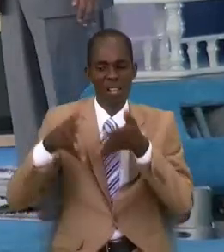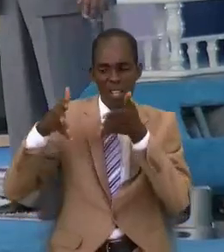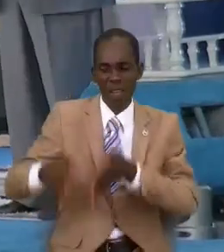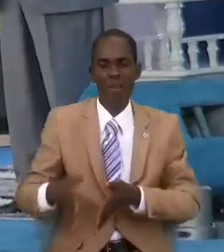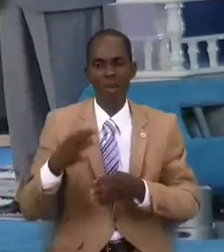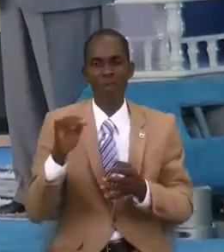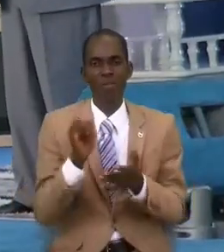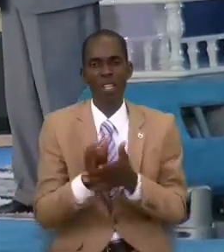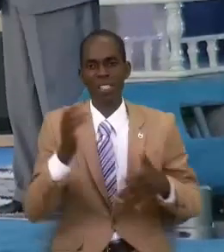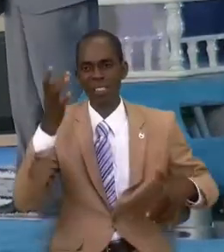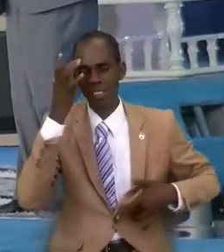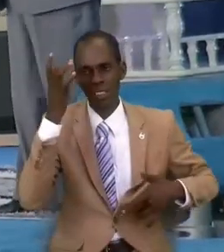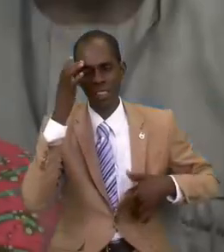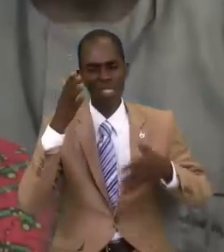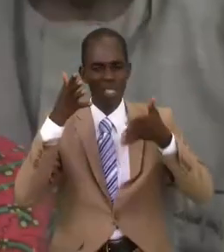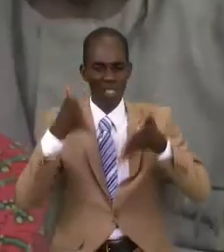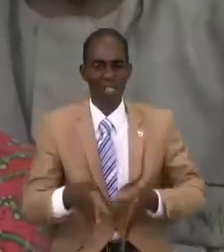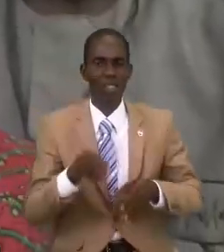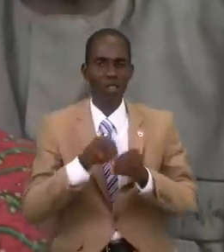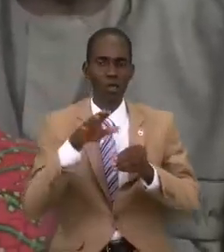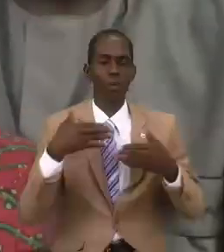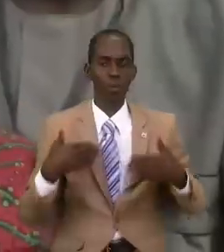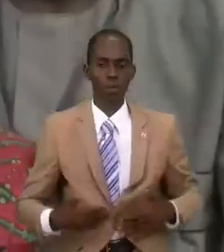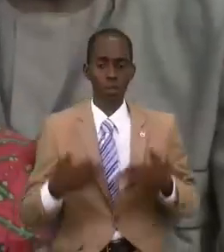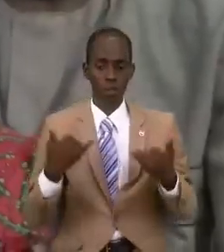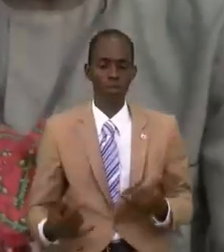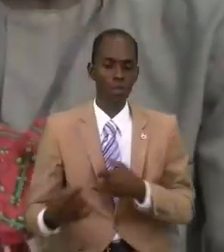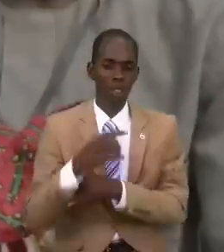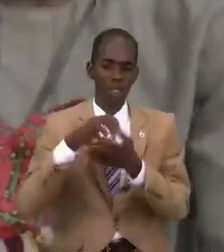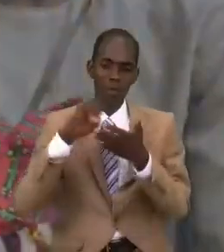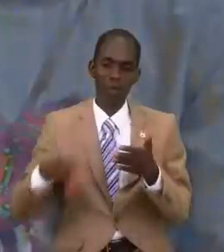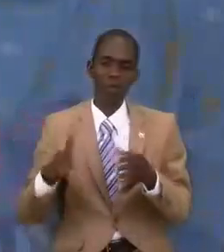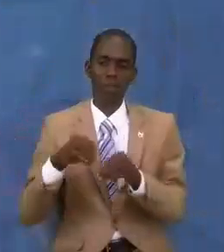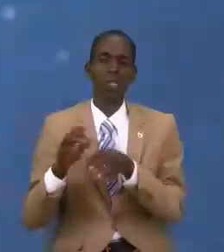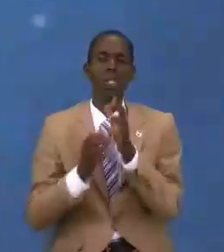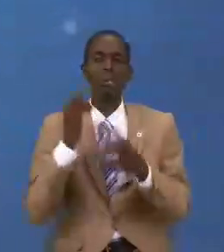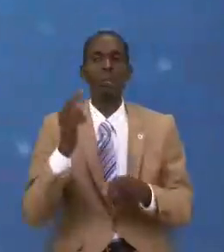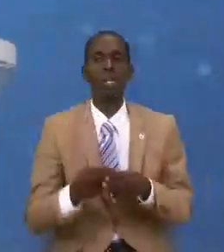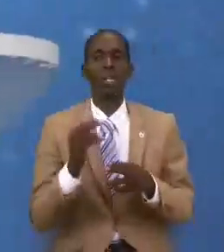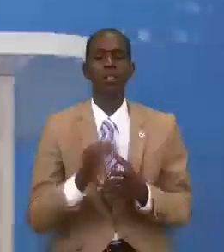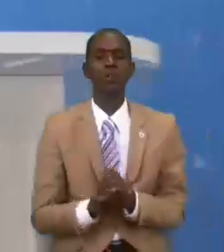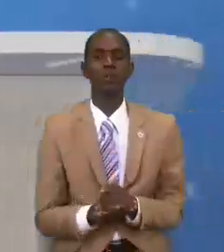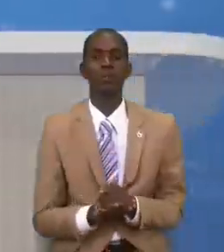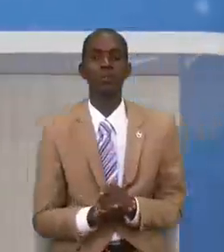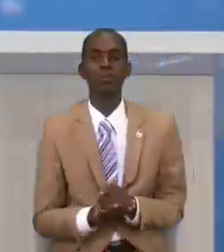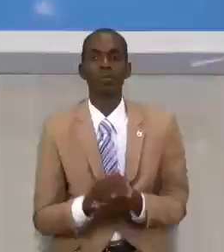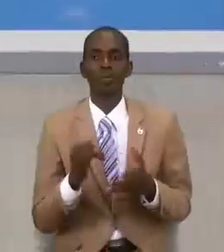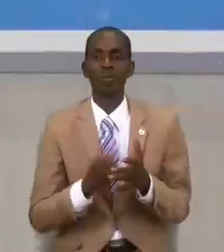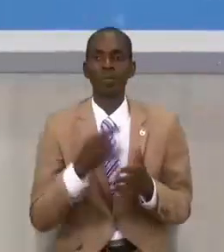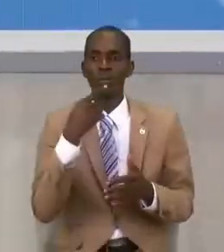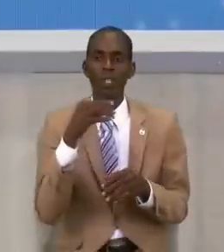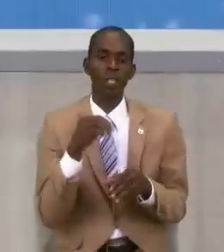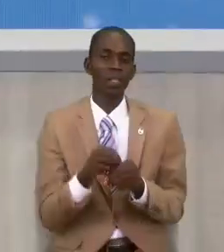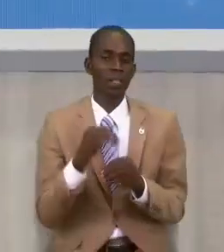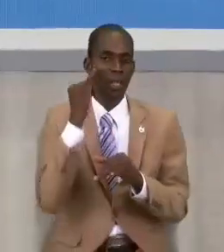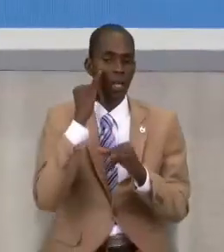today, in Jesus' name. He tells us in Isaiah chapter 35, and I'm